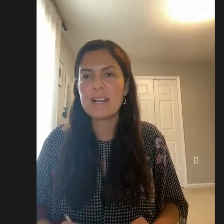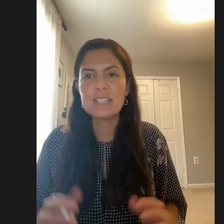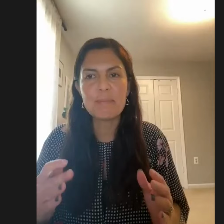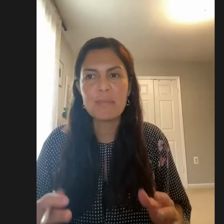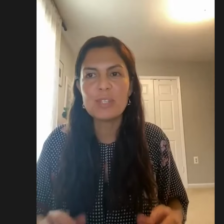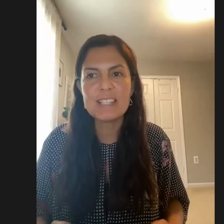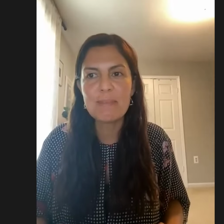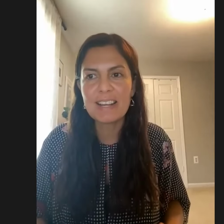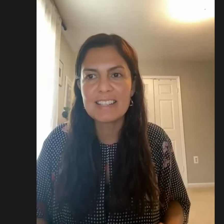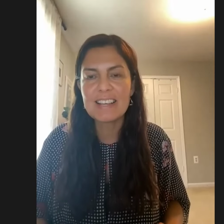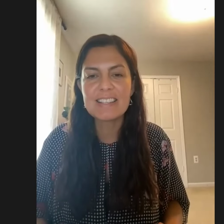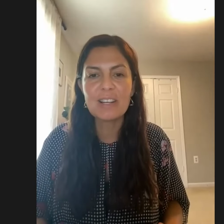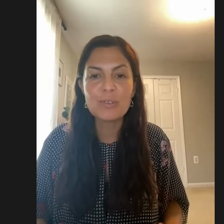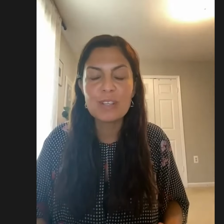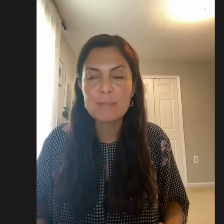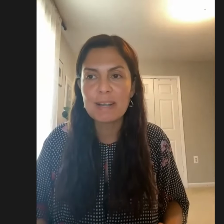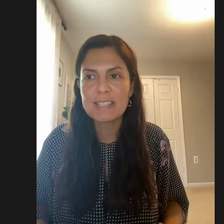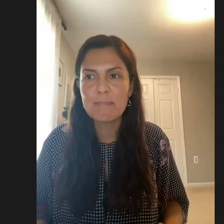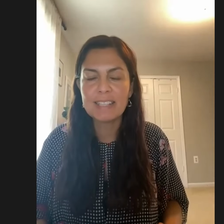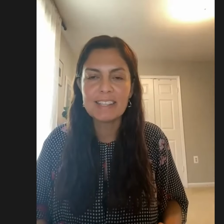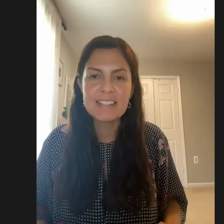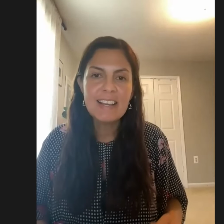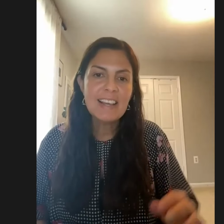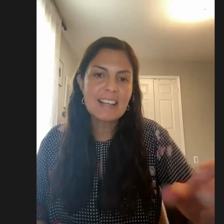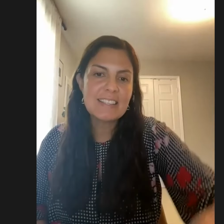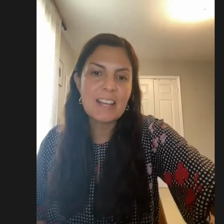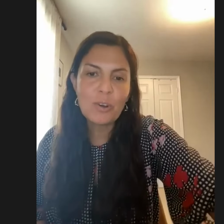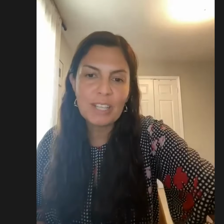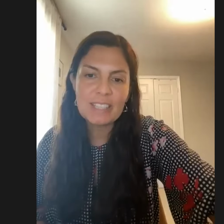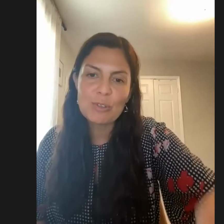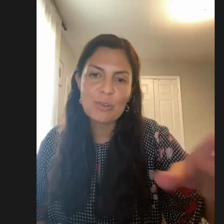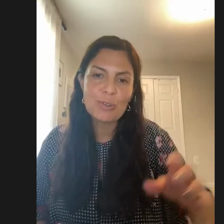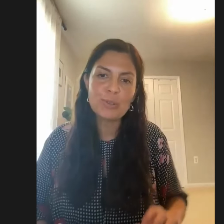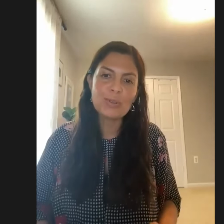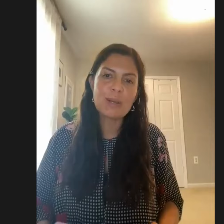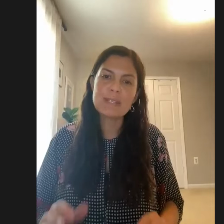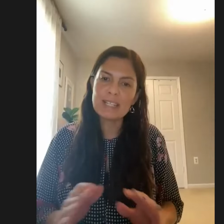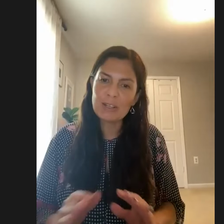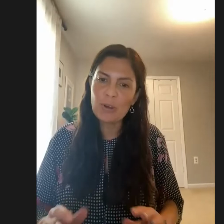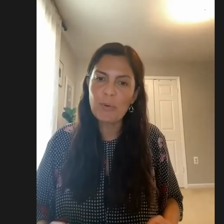very much. Y también muchísimas gracias a los y las participantes que siguen conectados con